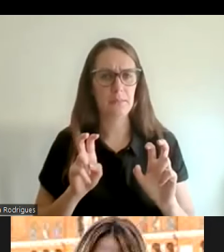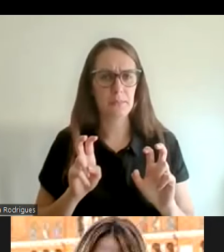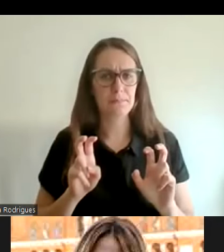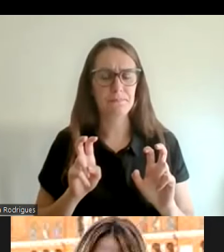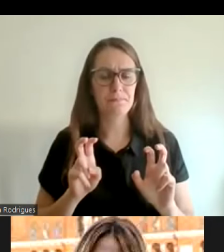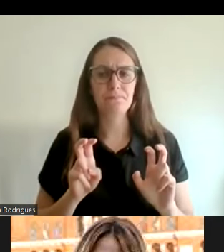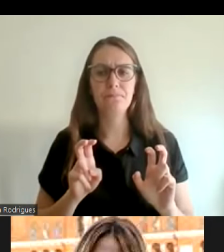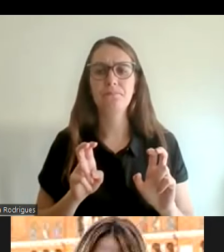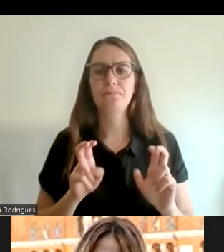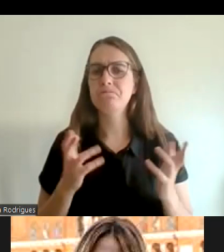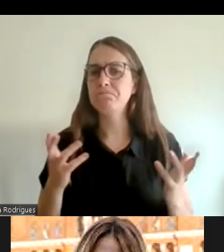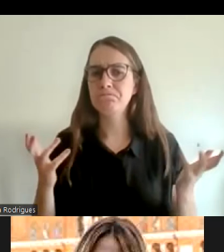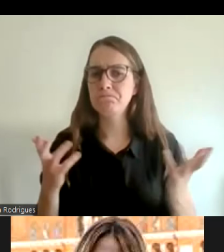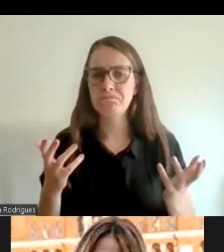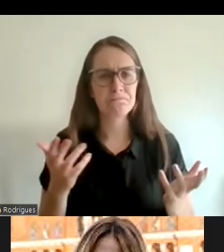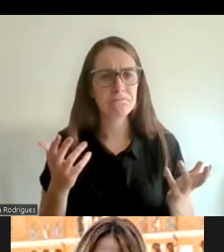was